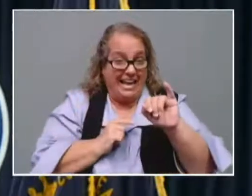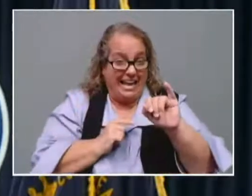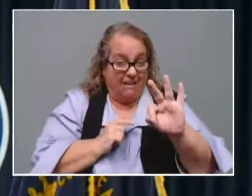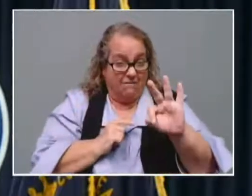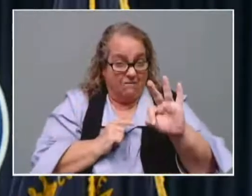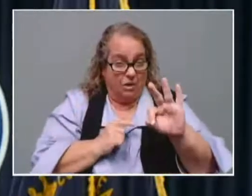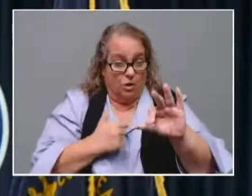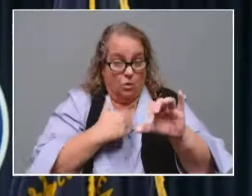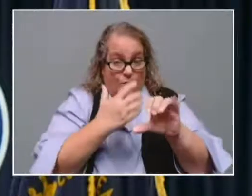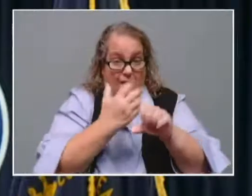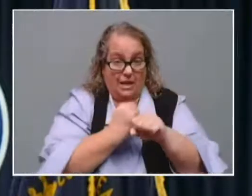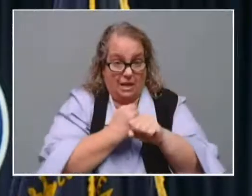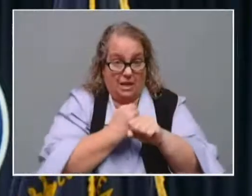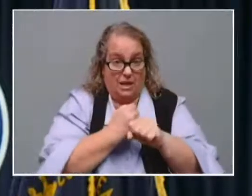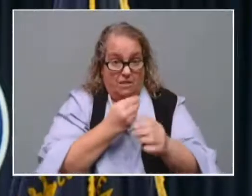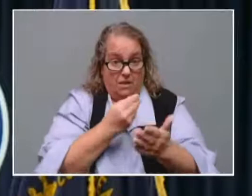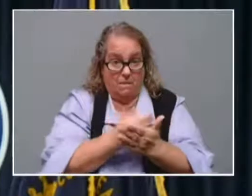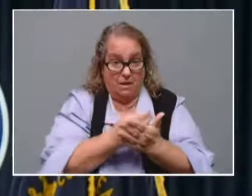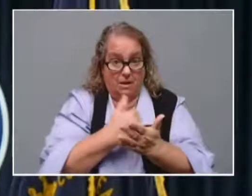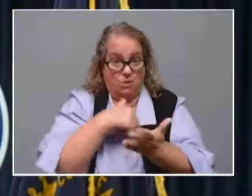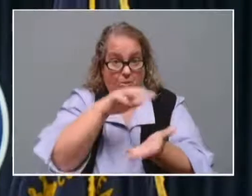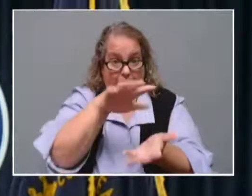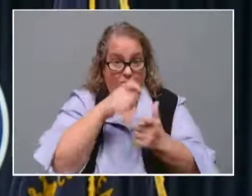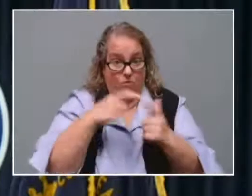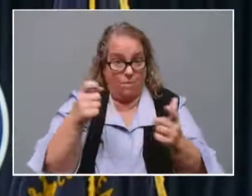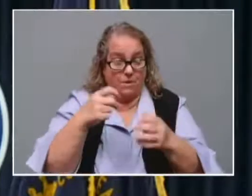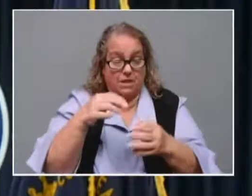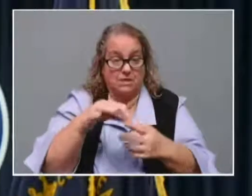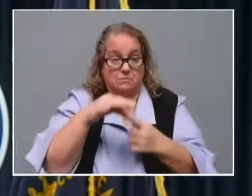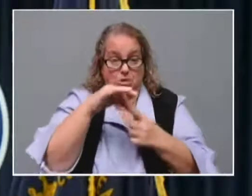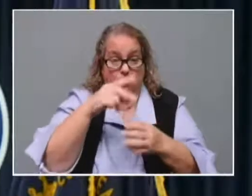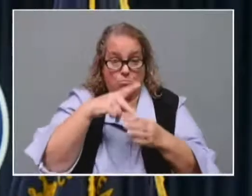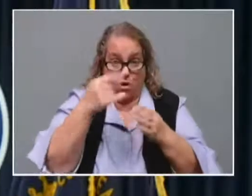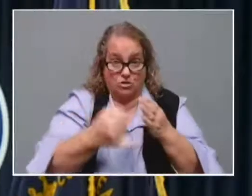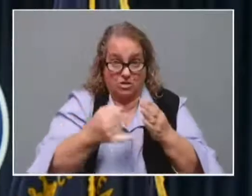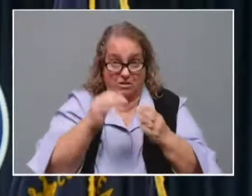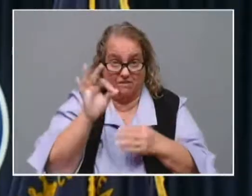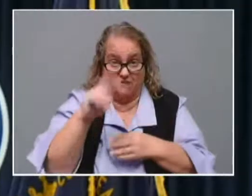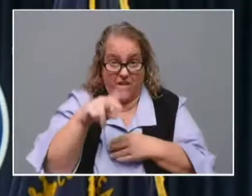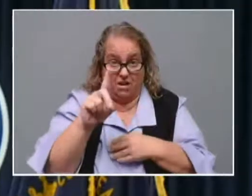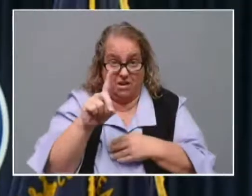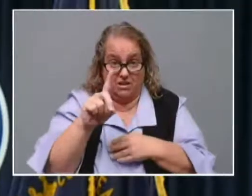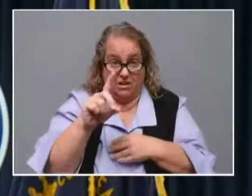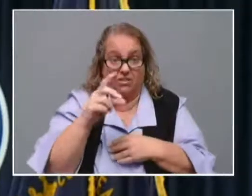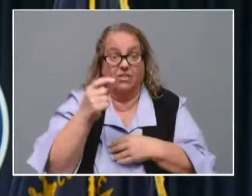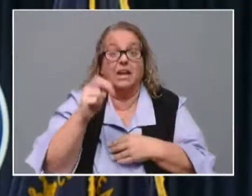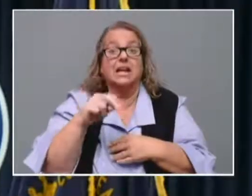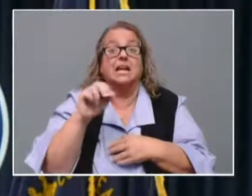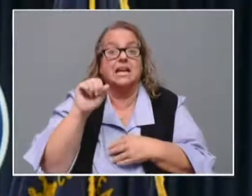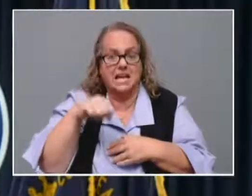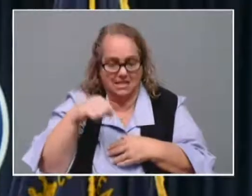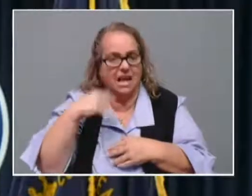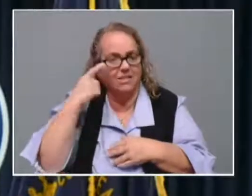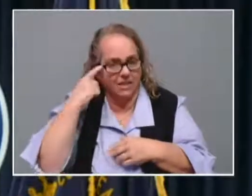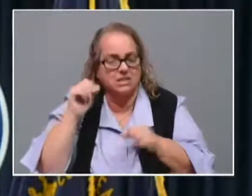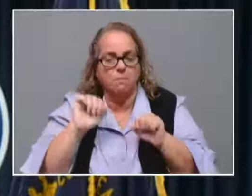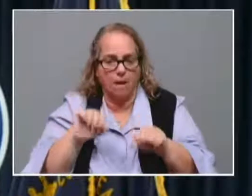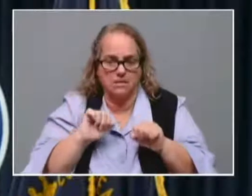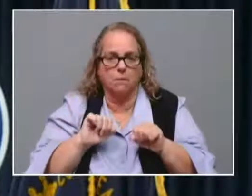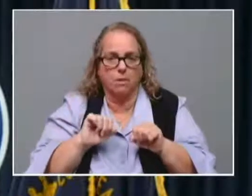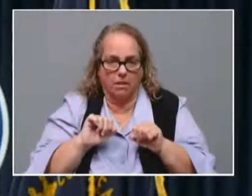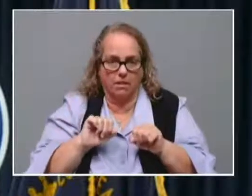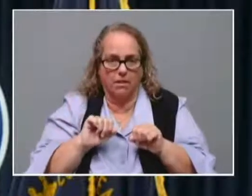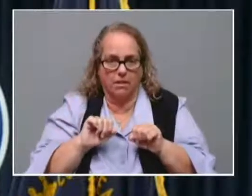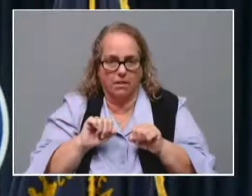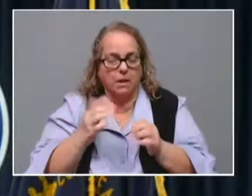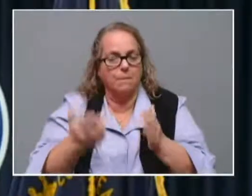from the special projects fund, then yes, I think that may be possible. It may require us to